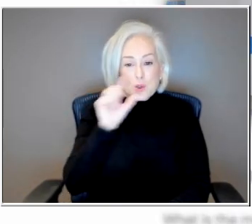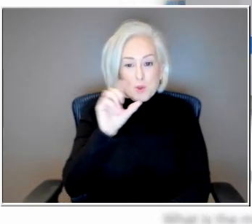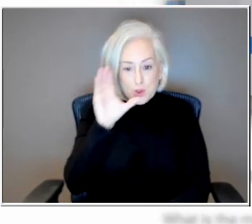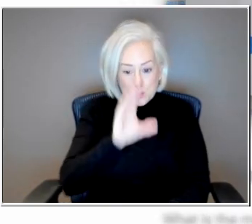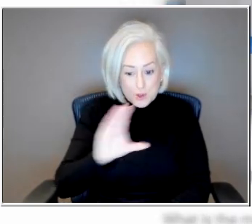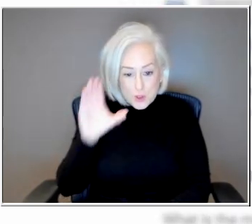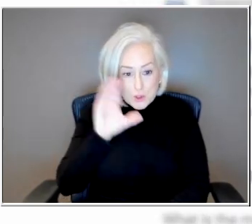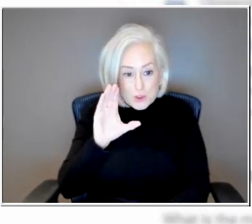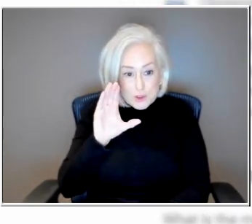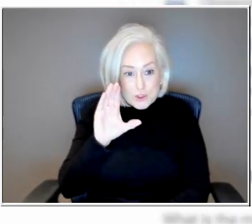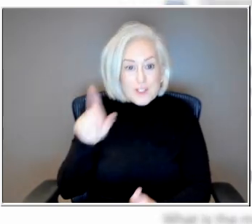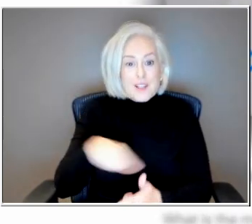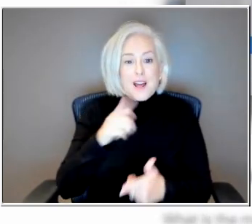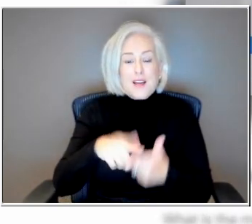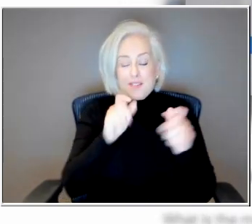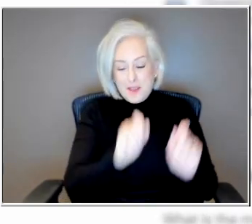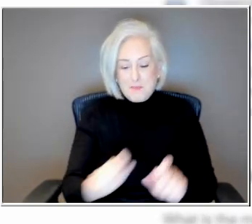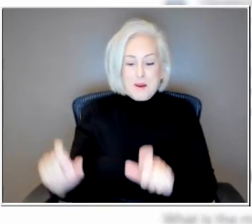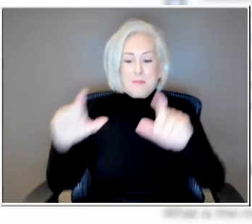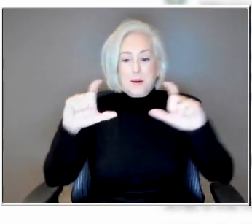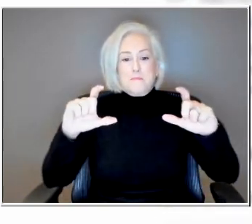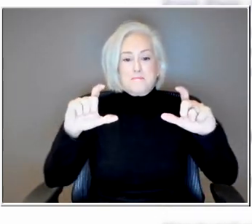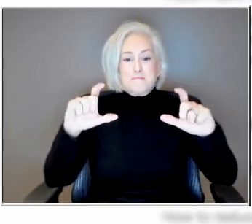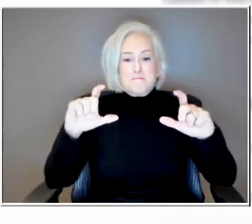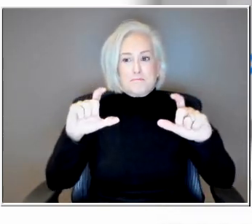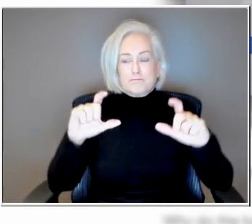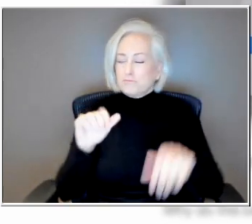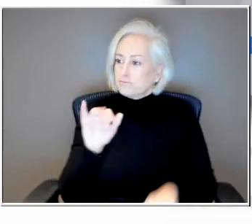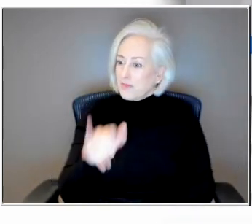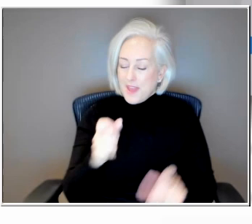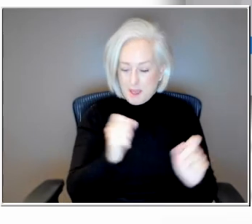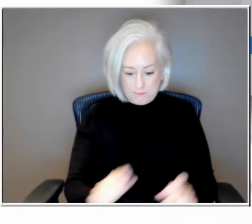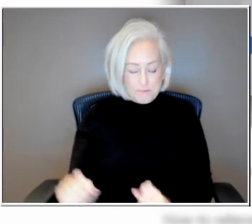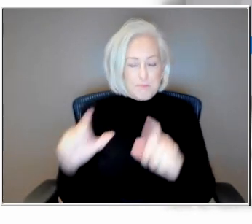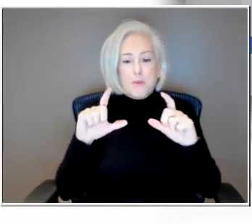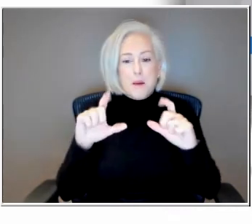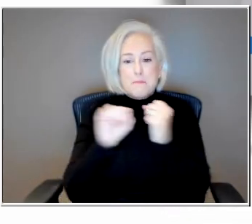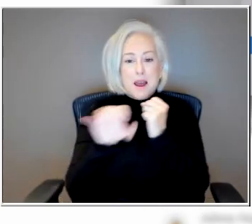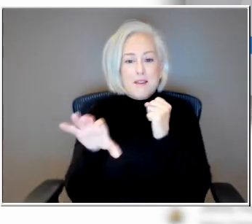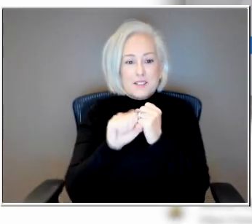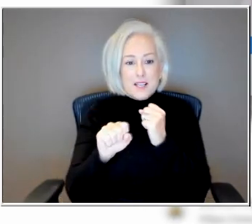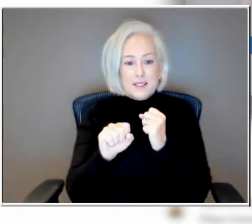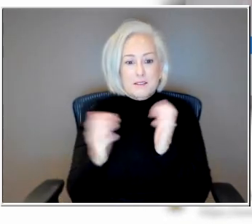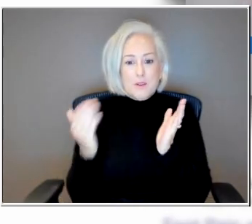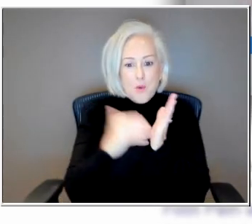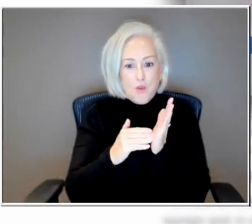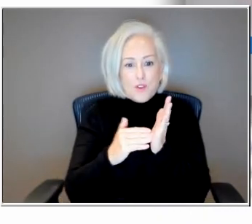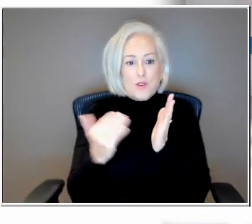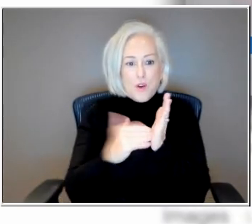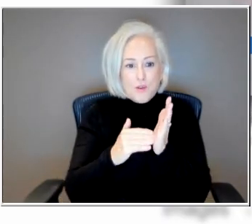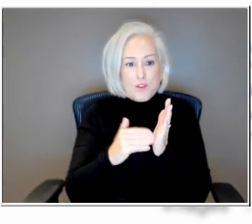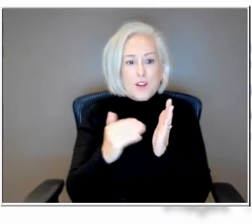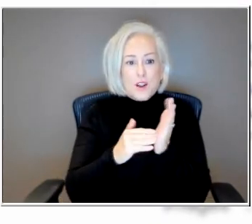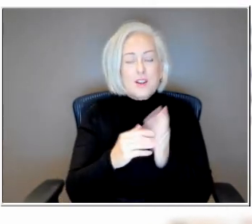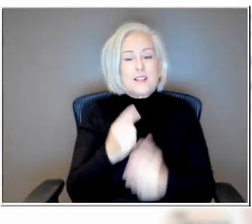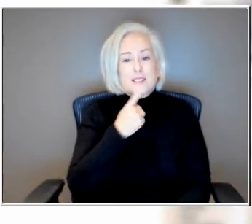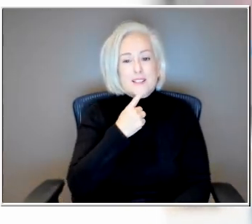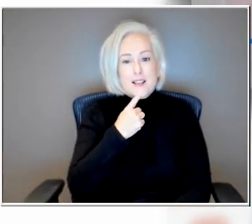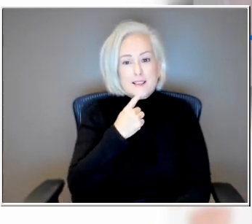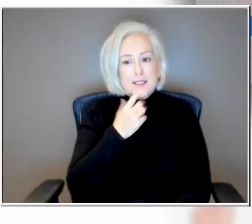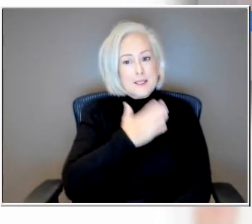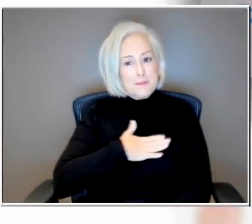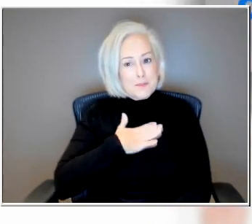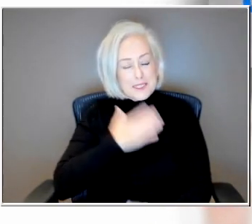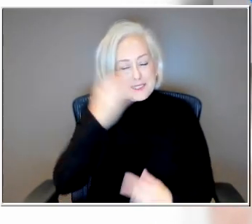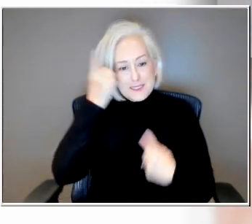ad. And this little pop-up ad kept coming up on the bottom of the computer screen that said, "Consider being a living liver donor." He didn't